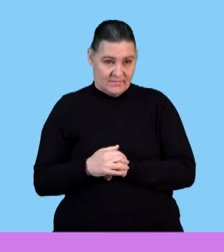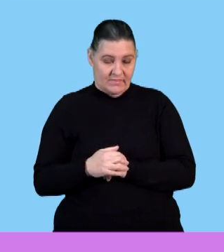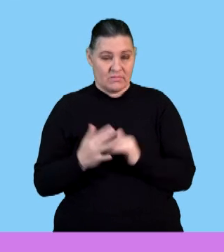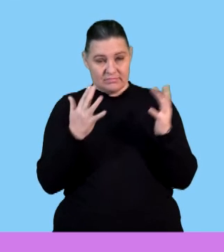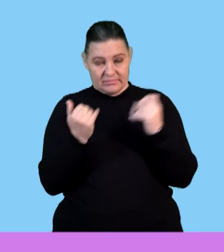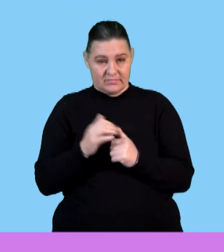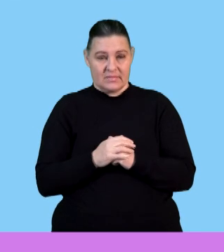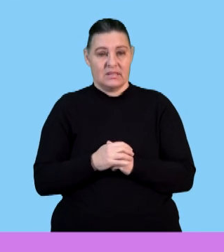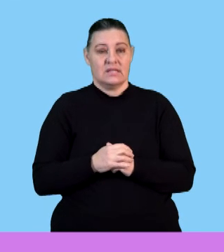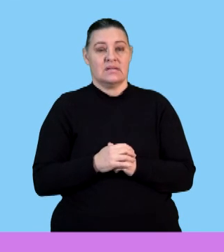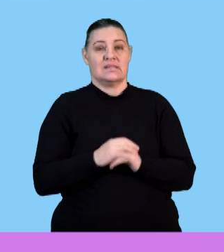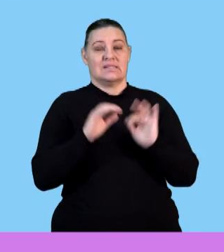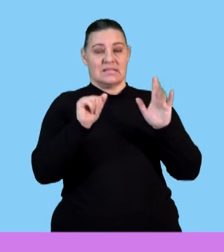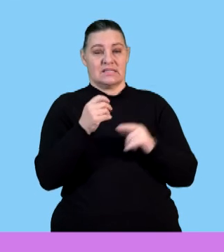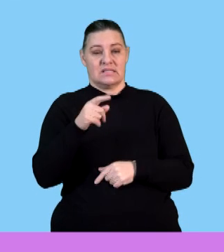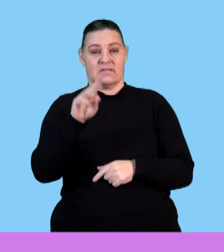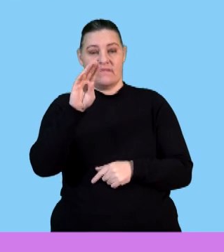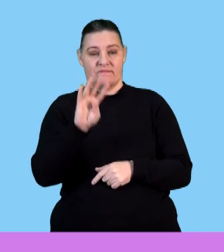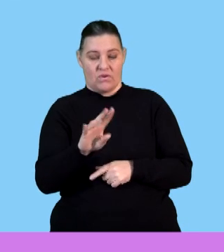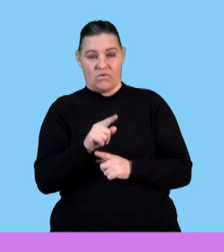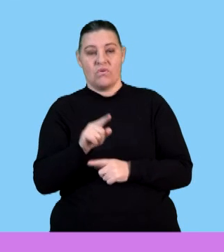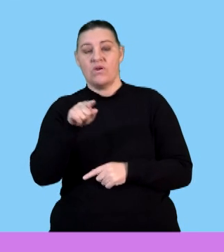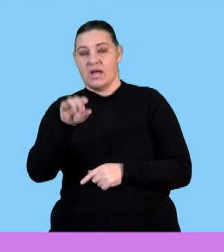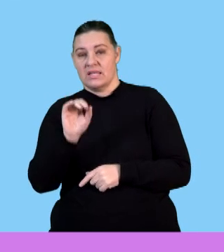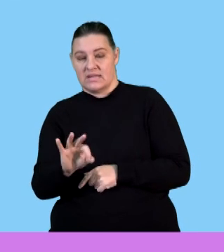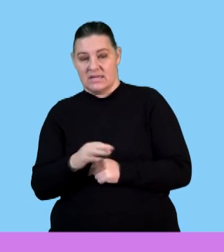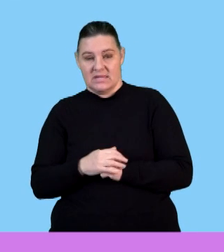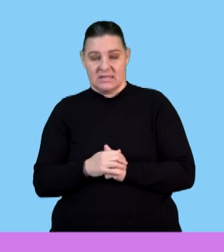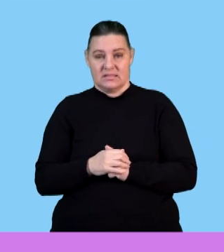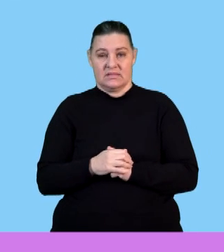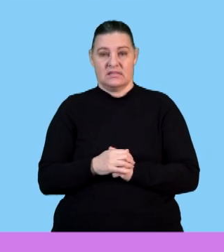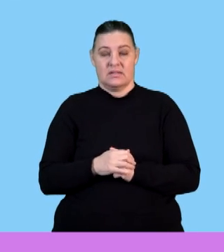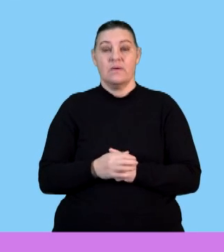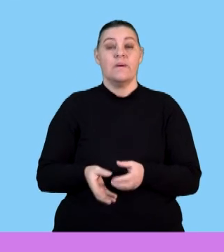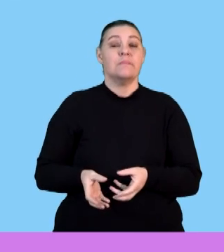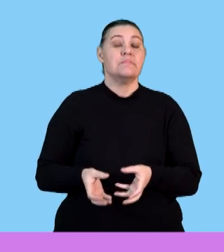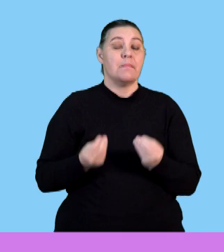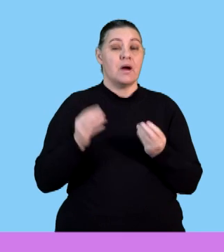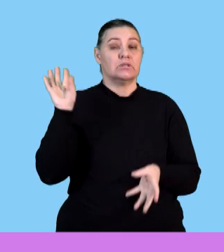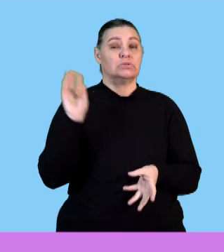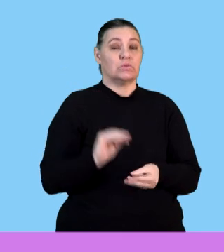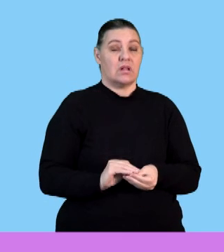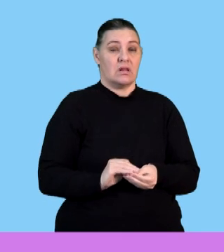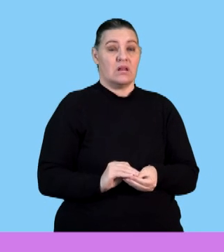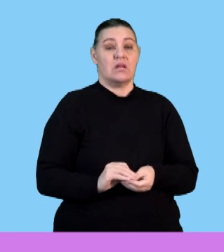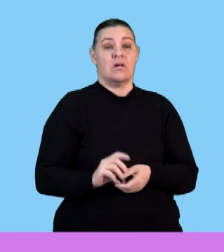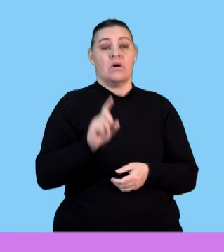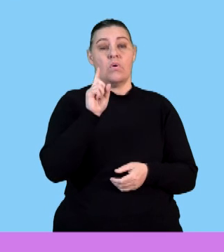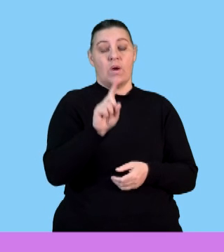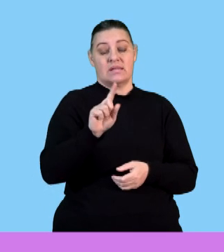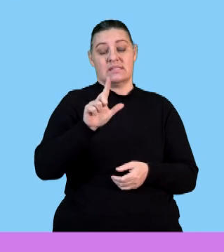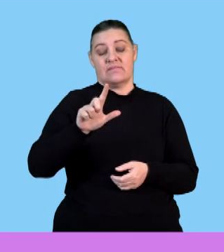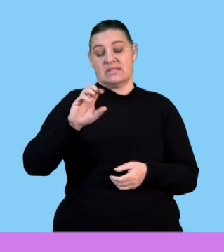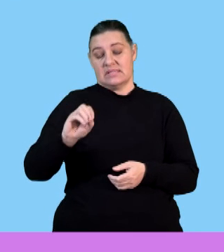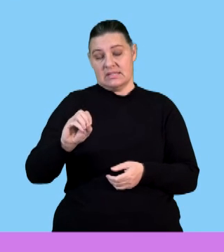Again, there's the 6, there's the 4, there's the 3. And we get a total of